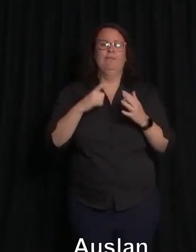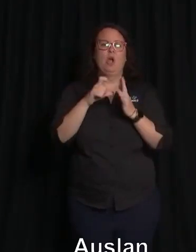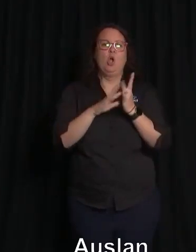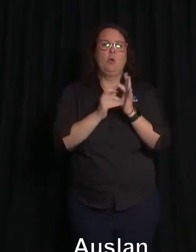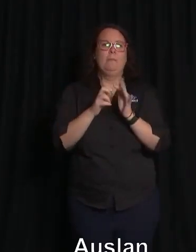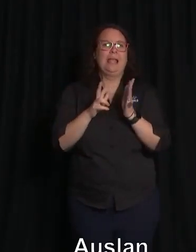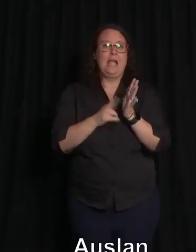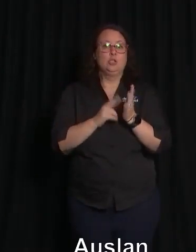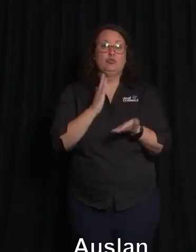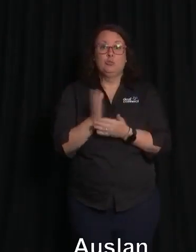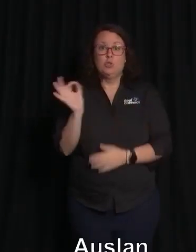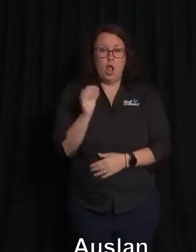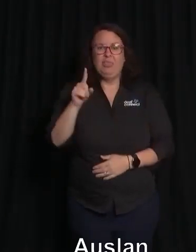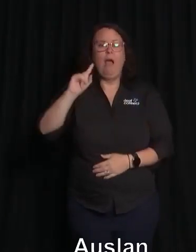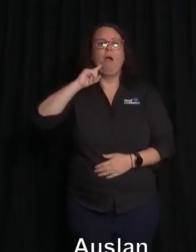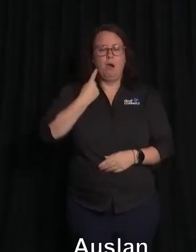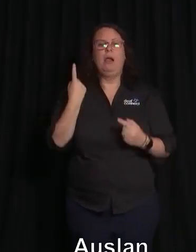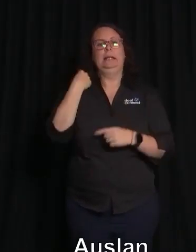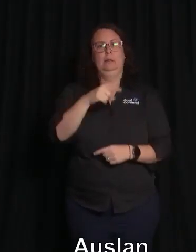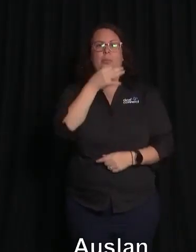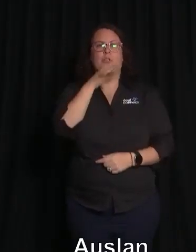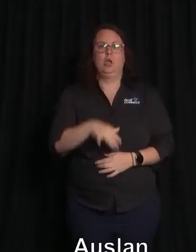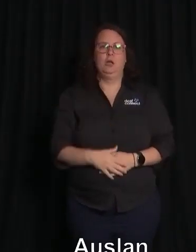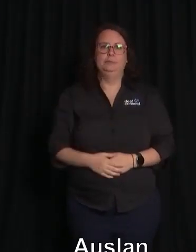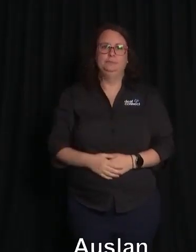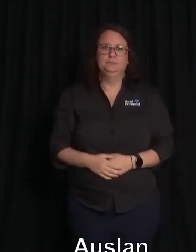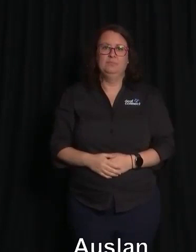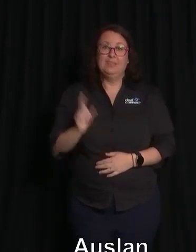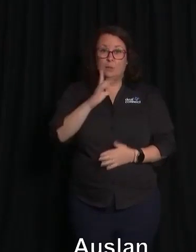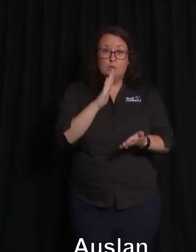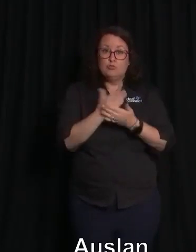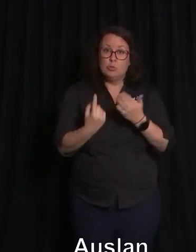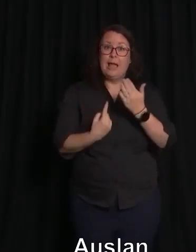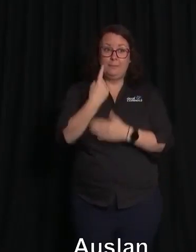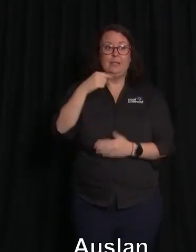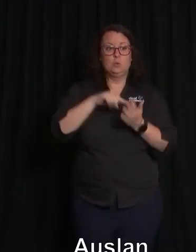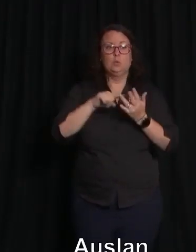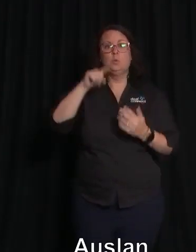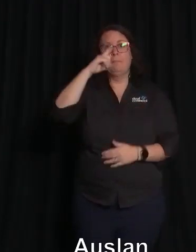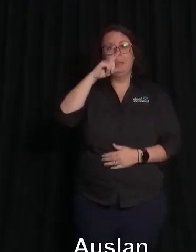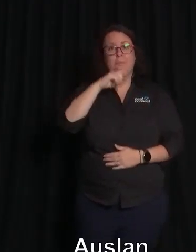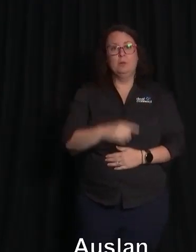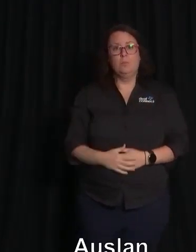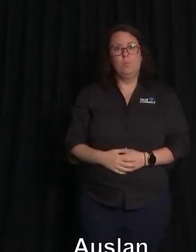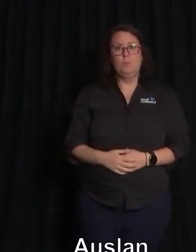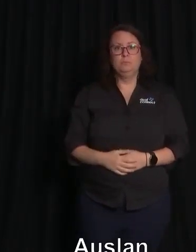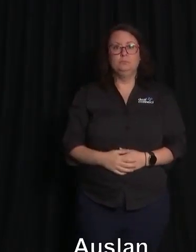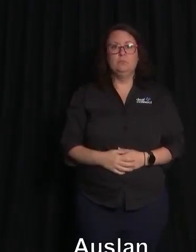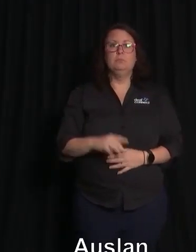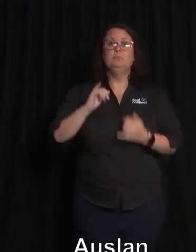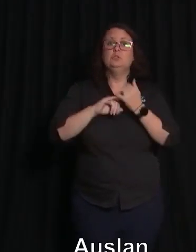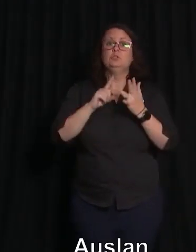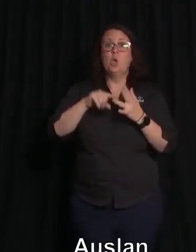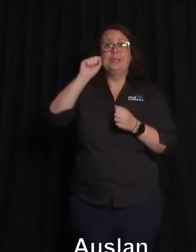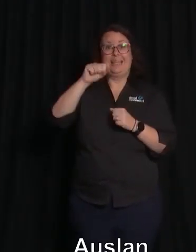complications. And this is the lives and the realities of intersex people. Not only do we face challenges within medical settings,